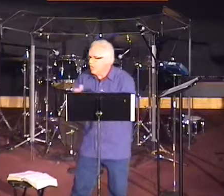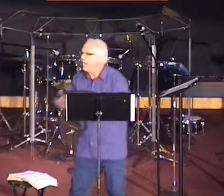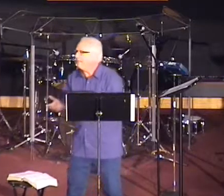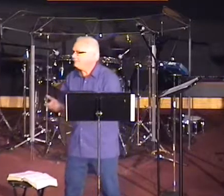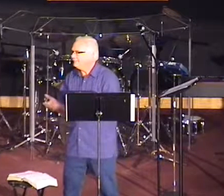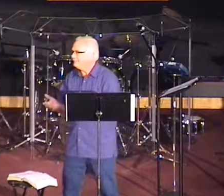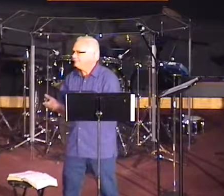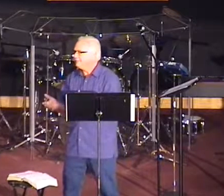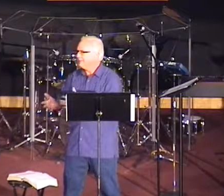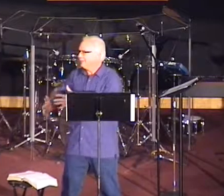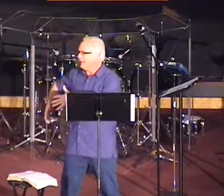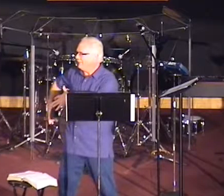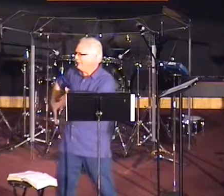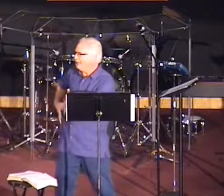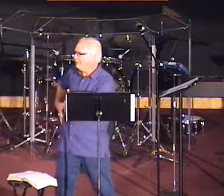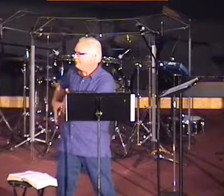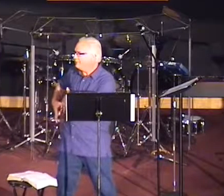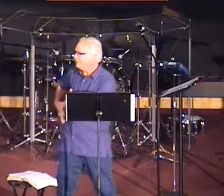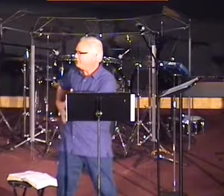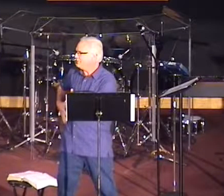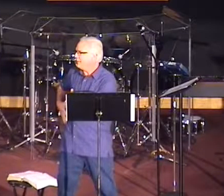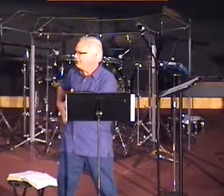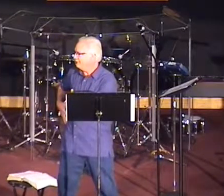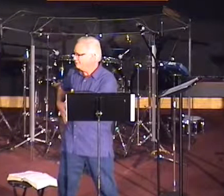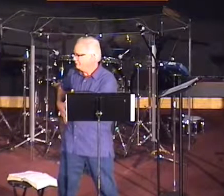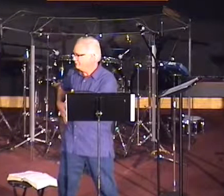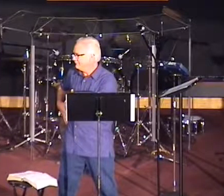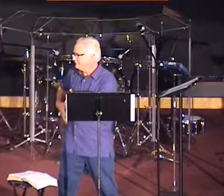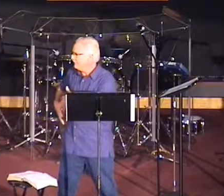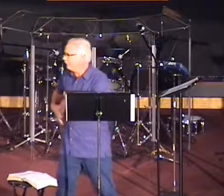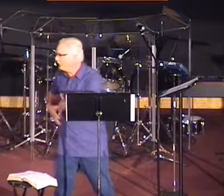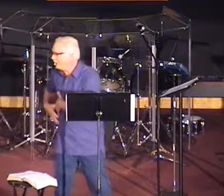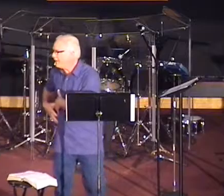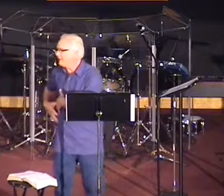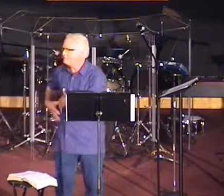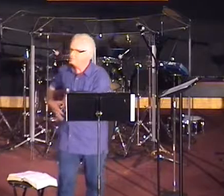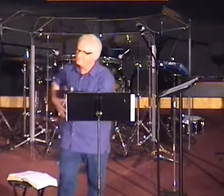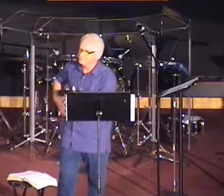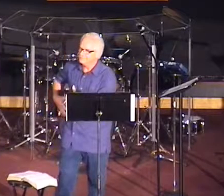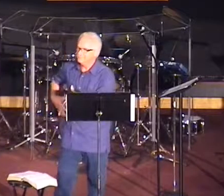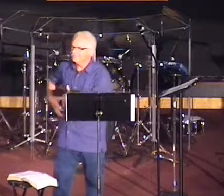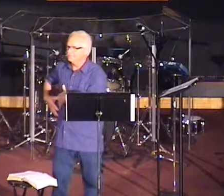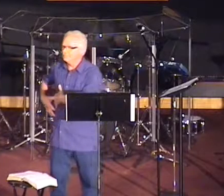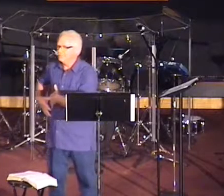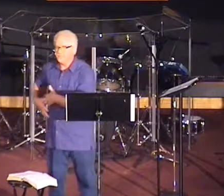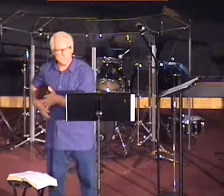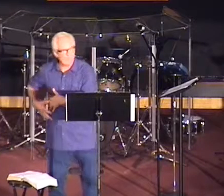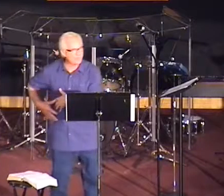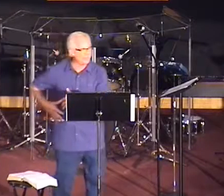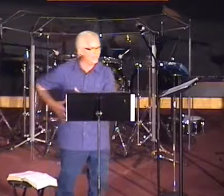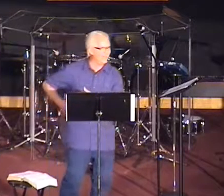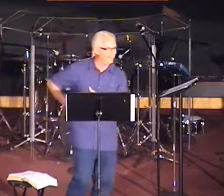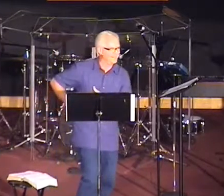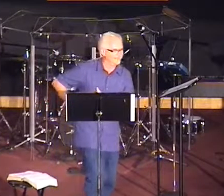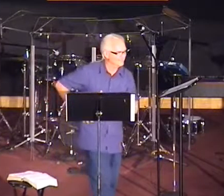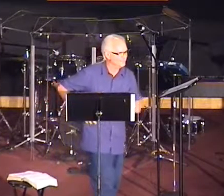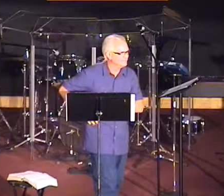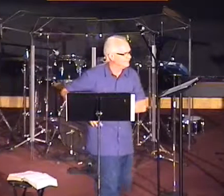But John could lay right here on Jesus' side. You have a friend like that? You have a spouse like